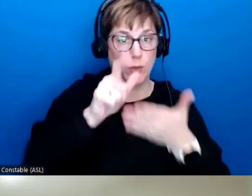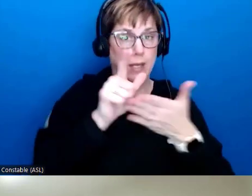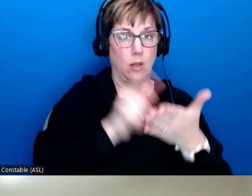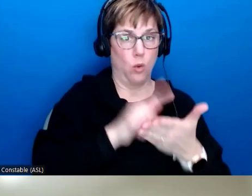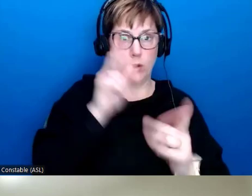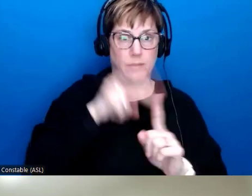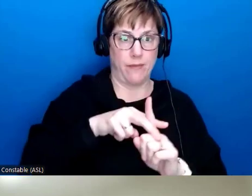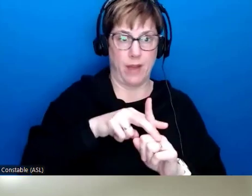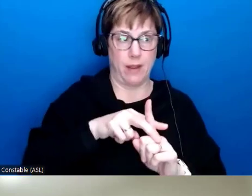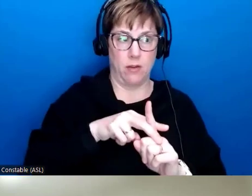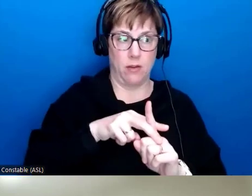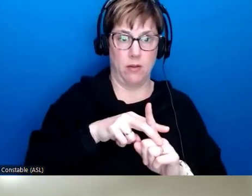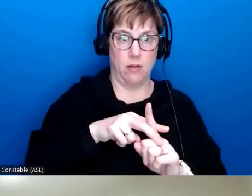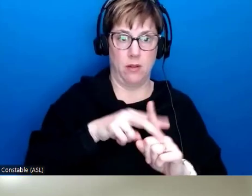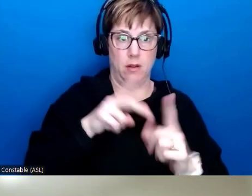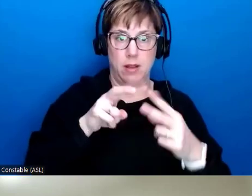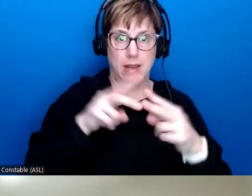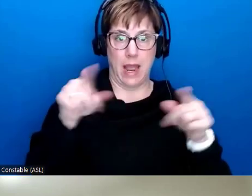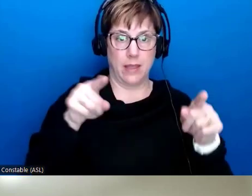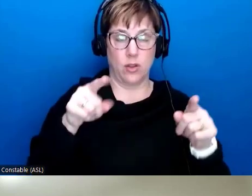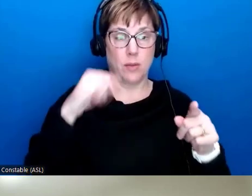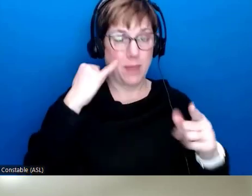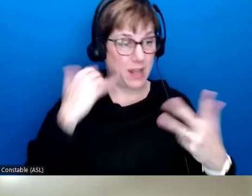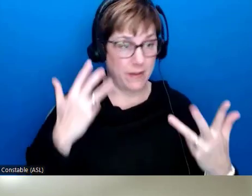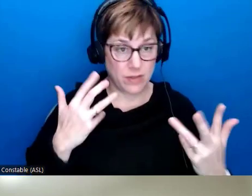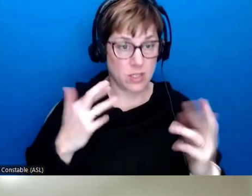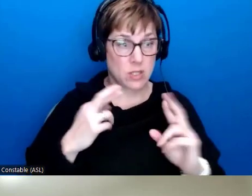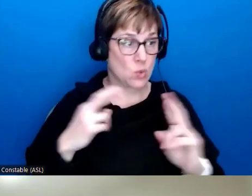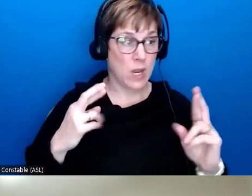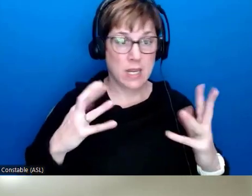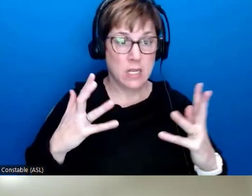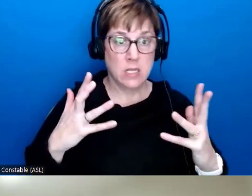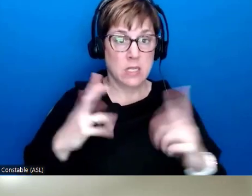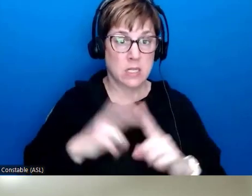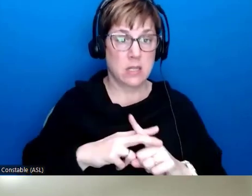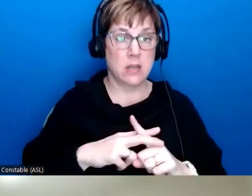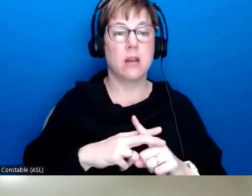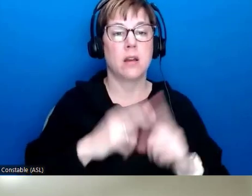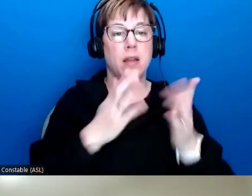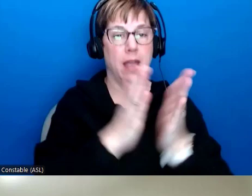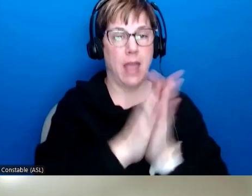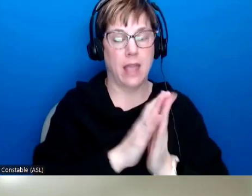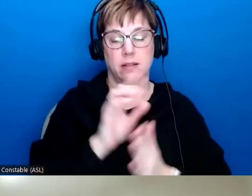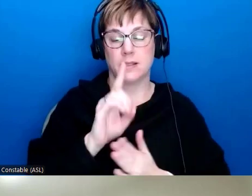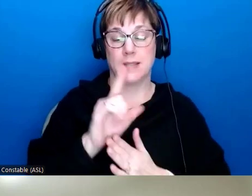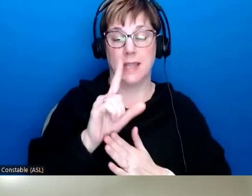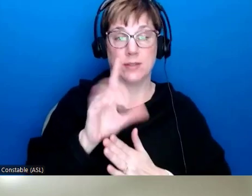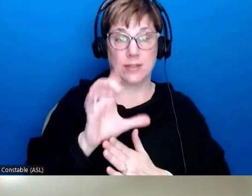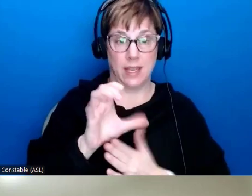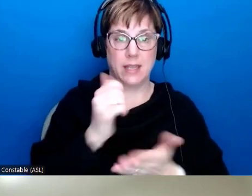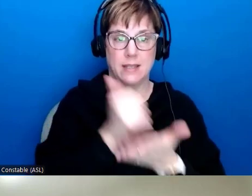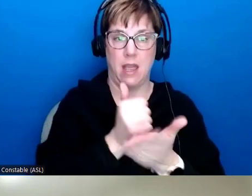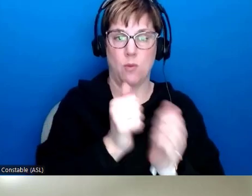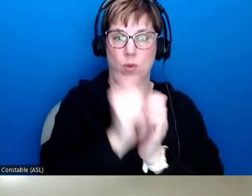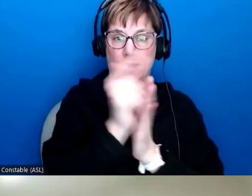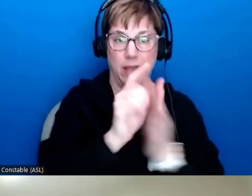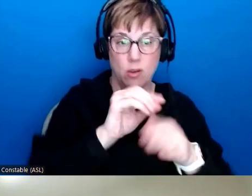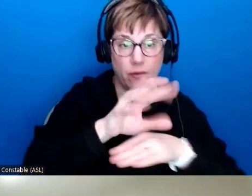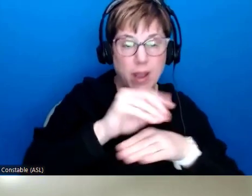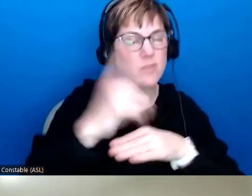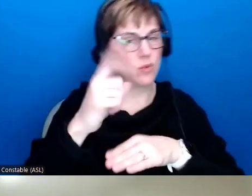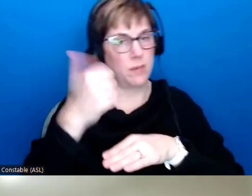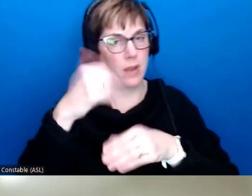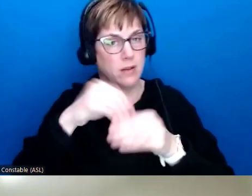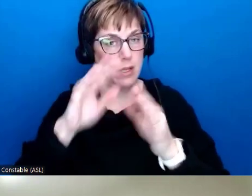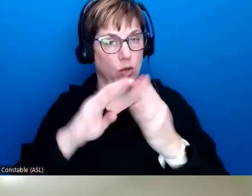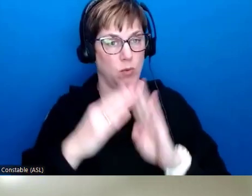file at either of those venues. But if you're to that point, you should probably be seeking legal advice from the Disability Law Center or someone else in your community. I